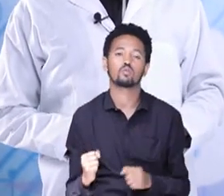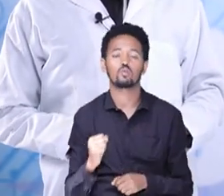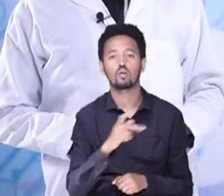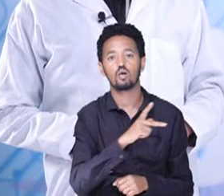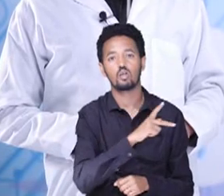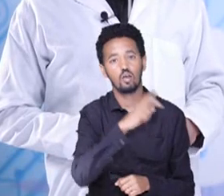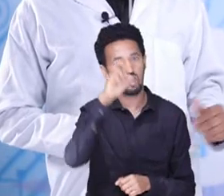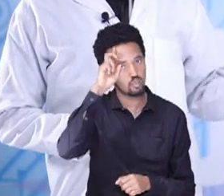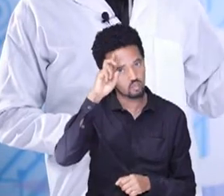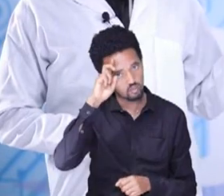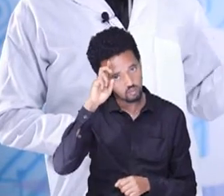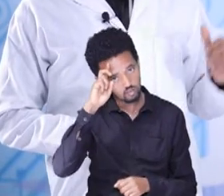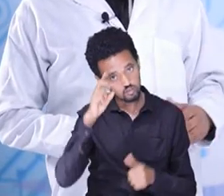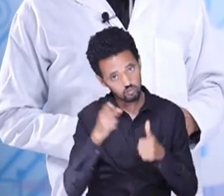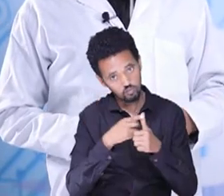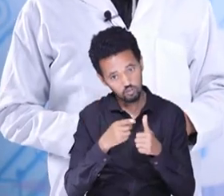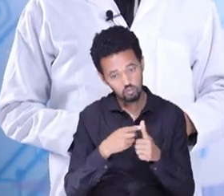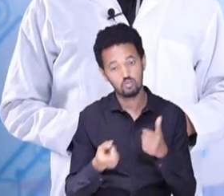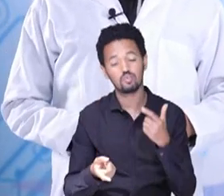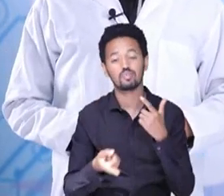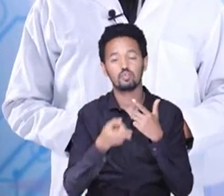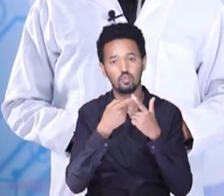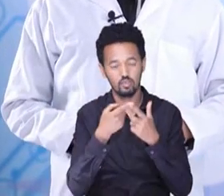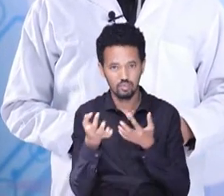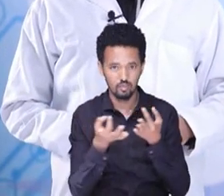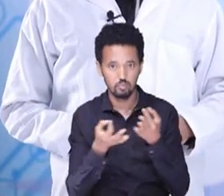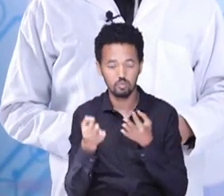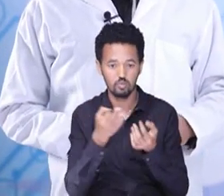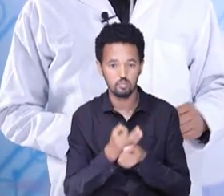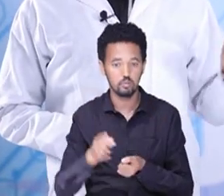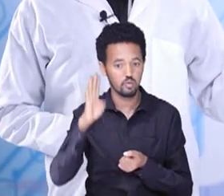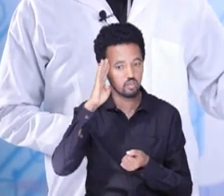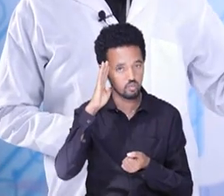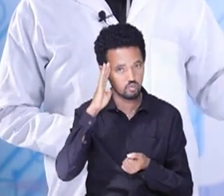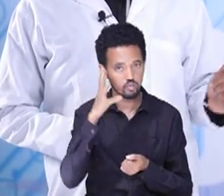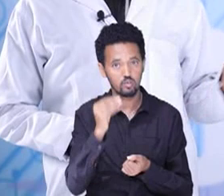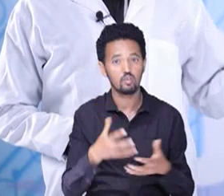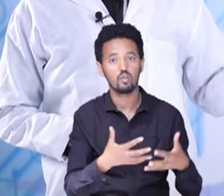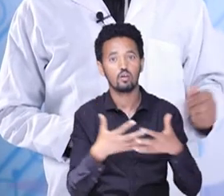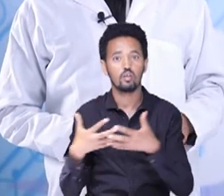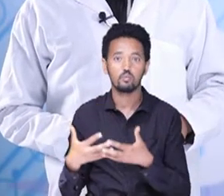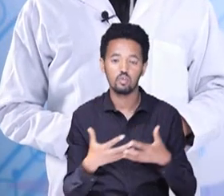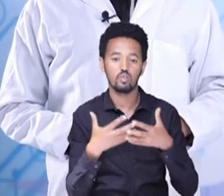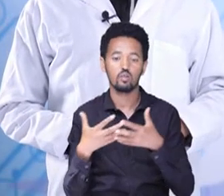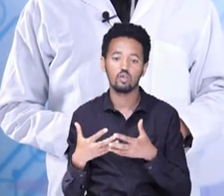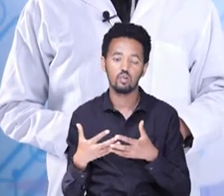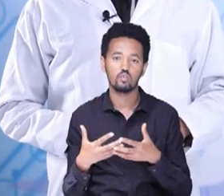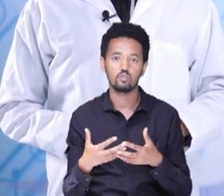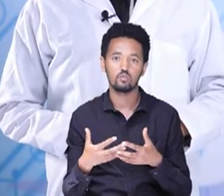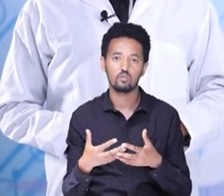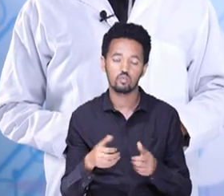I. Second, explain the British and American influence during the reign